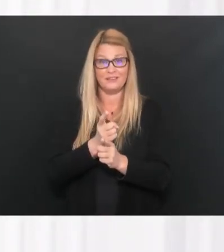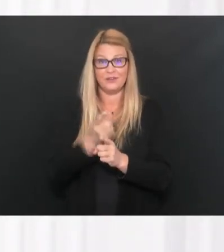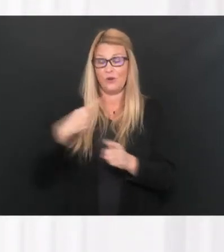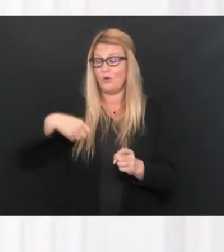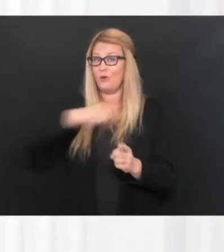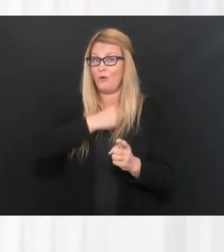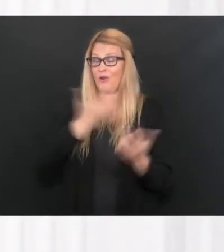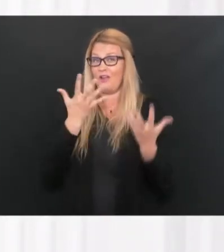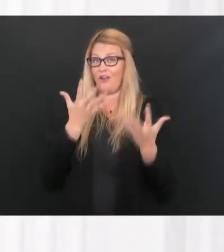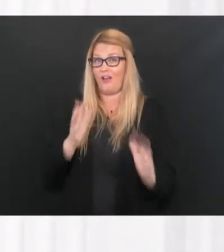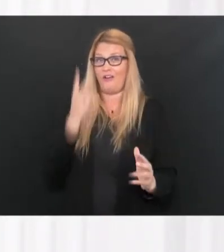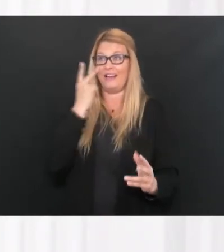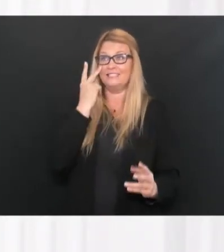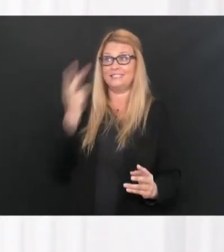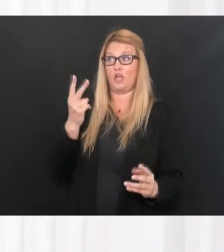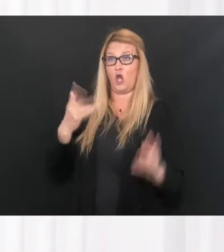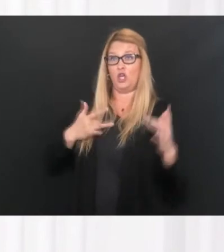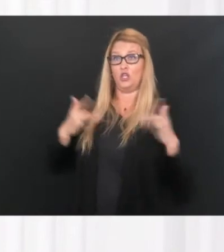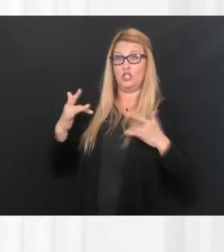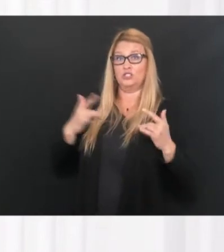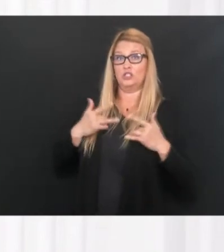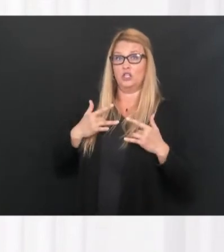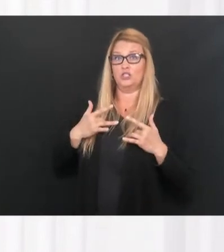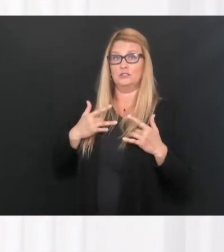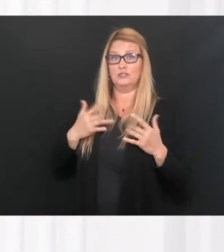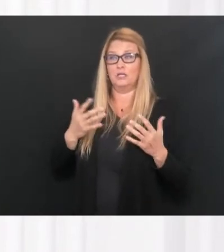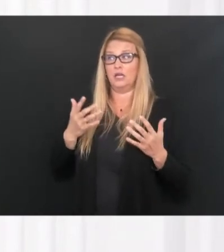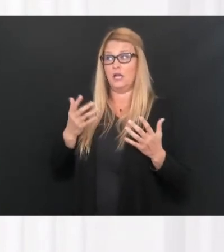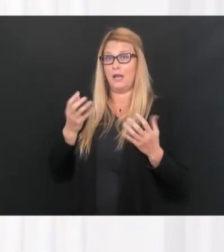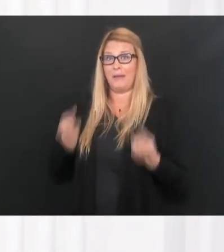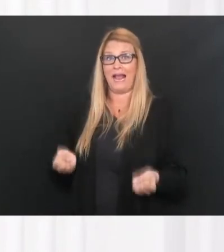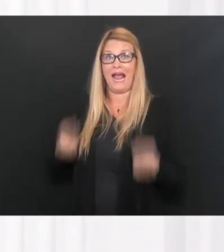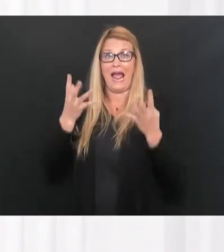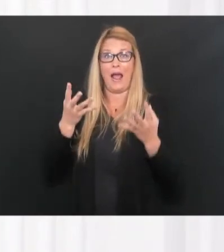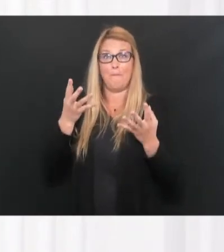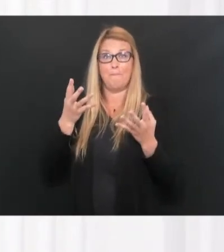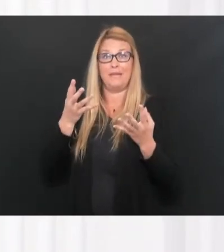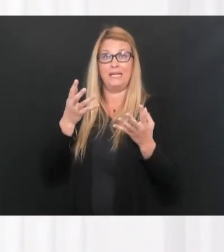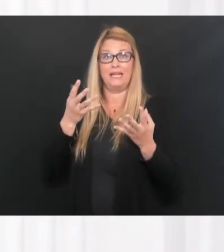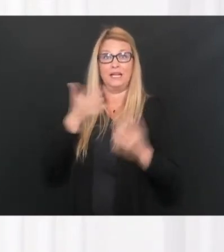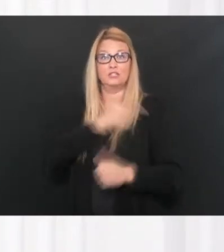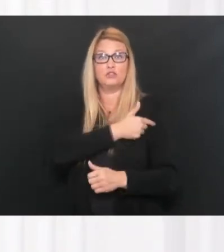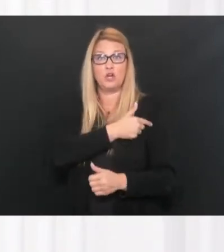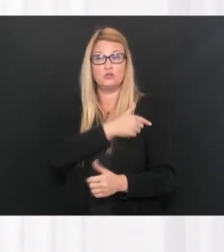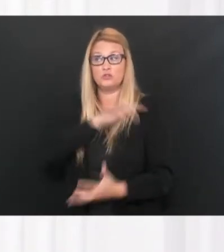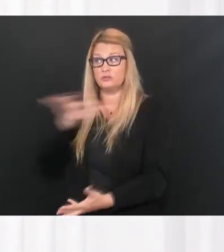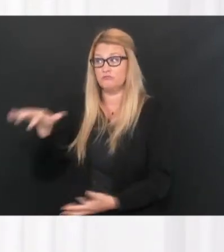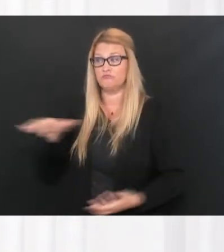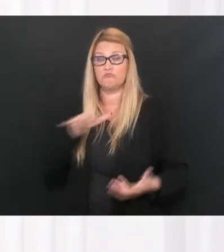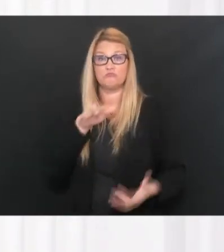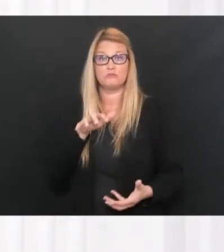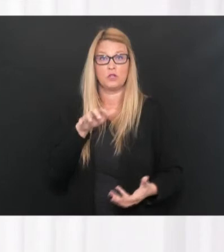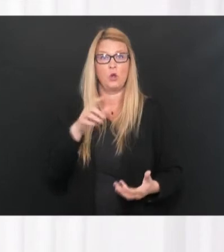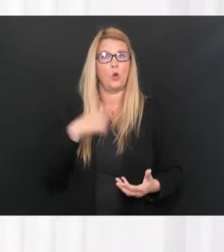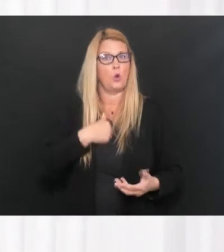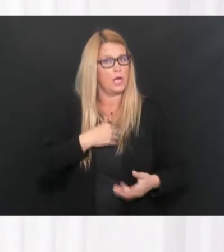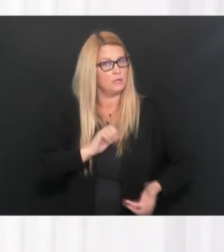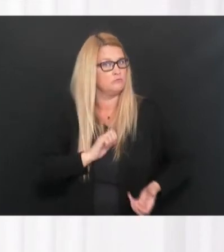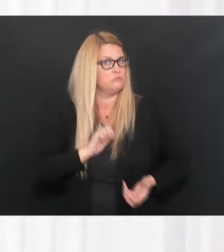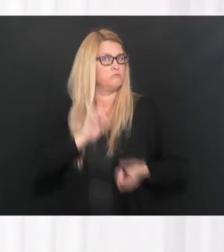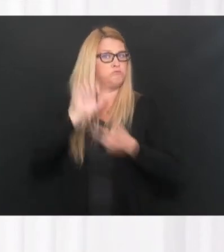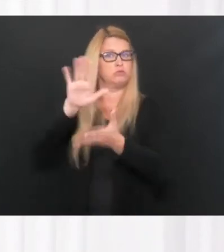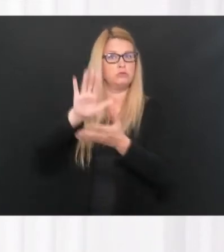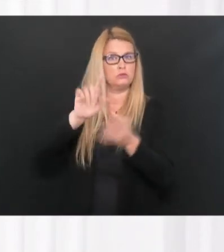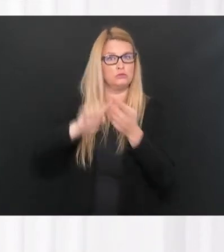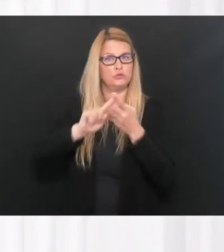saw concerns based on our data about the number of doses, we pushed, based on the governor's direction, significant number